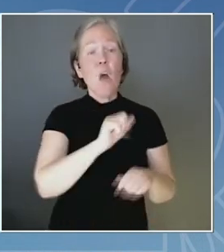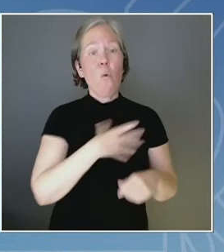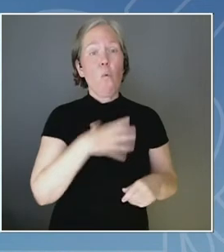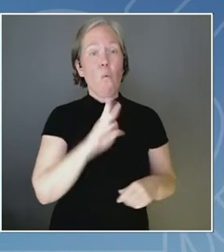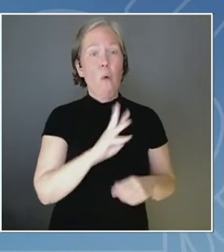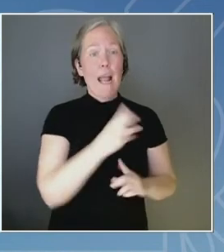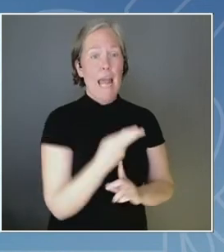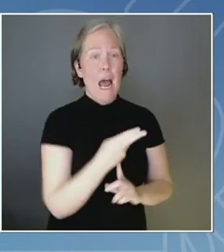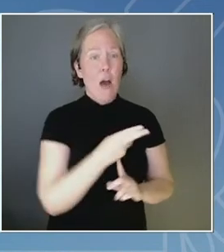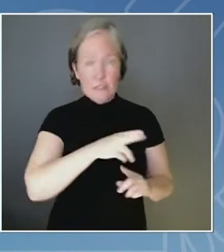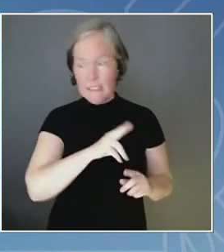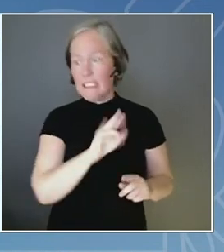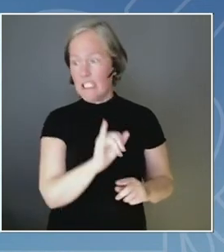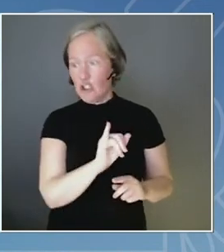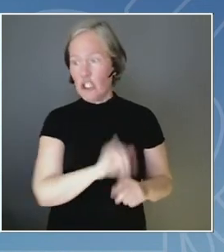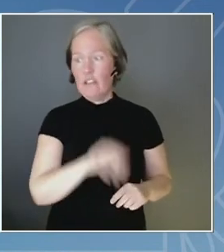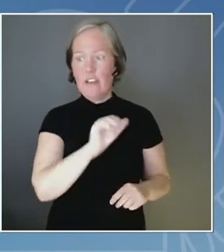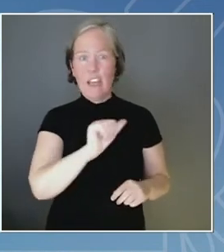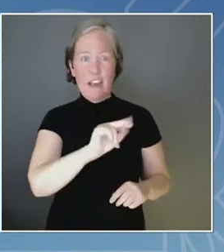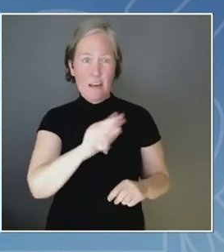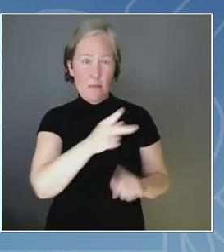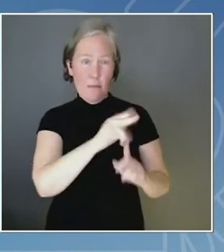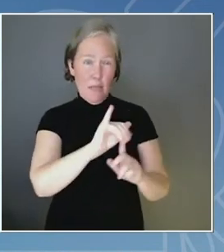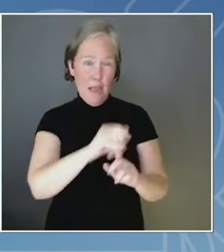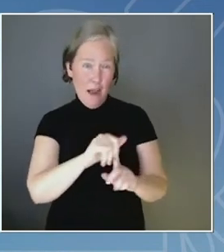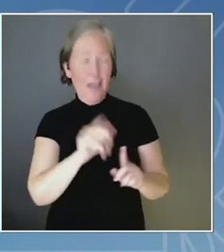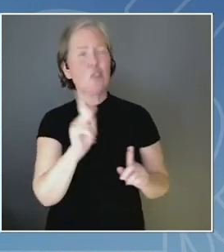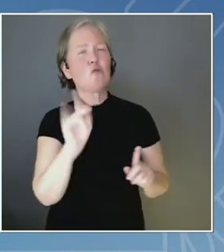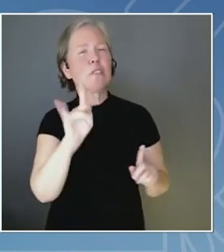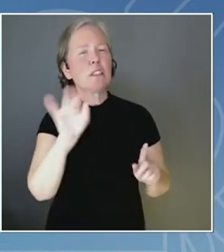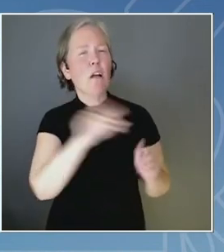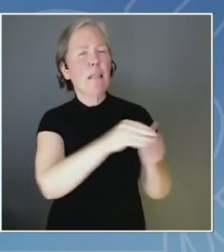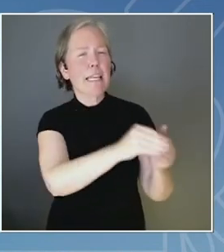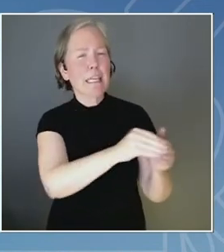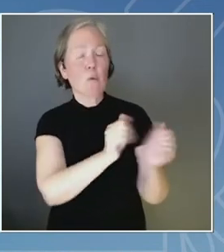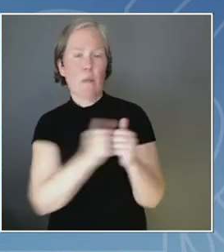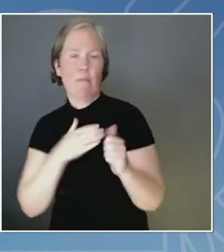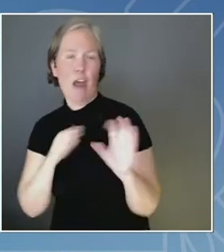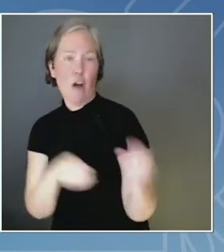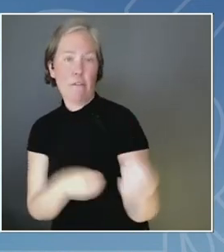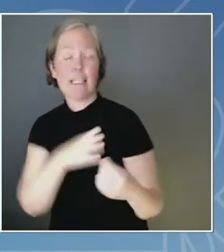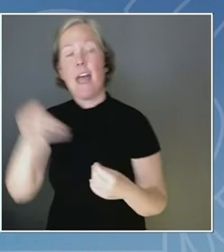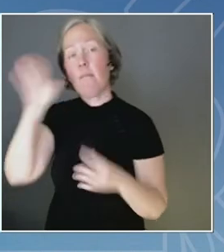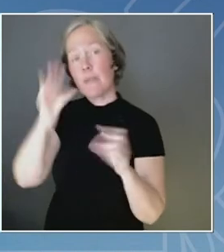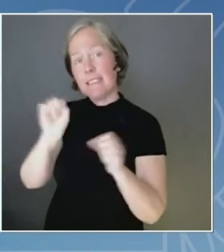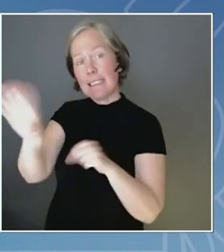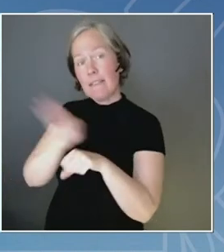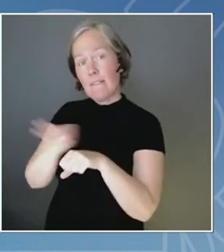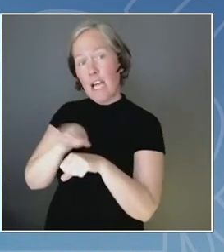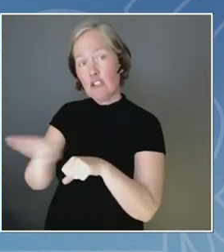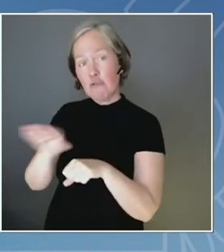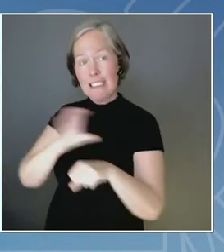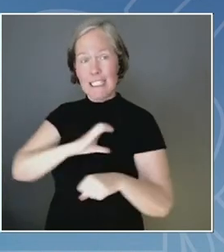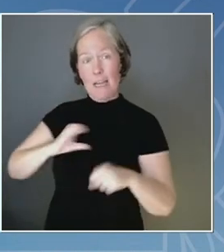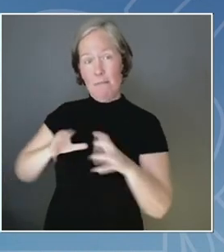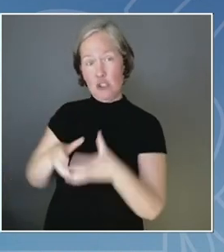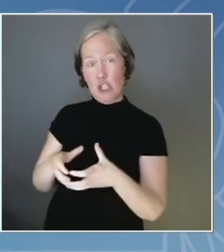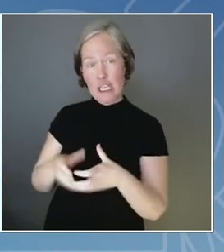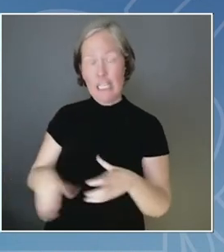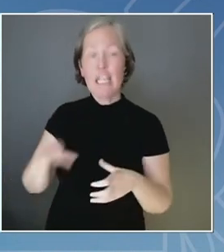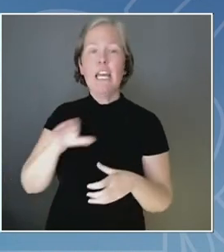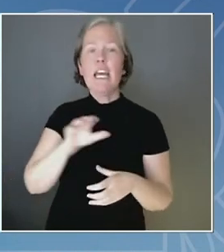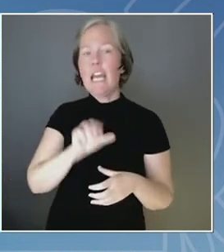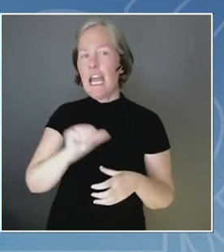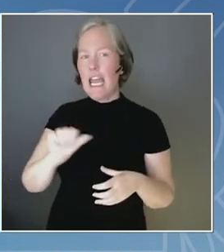Native Hawaiians, and Pacific Islanders that Crystal leads with my office, and the President's Advisory Commission on AN and HPIs, which consists of